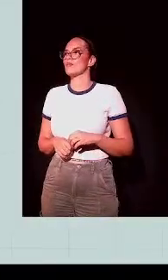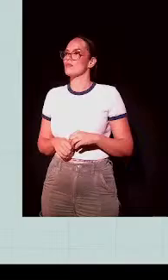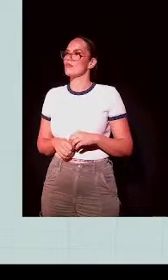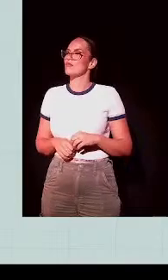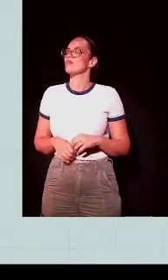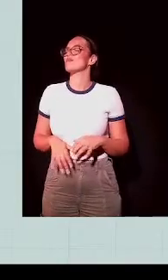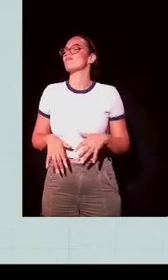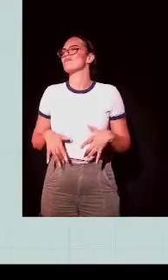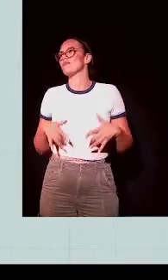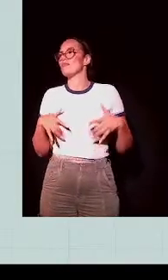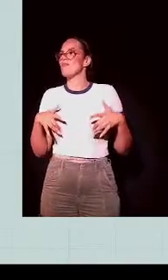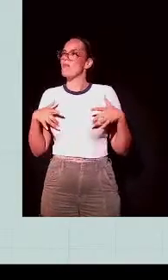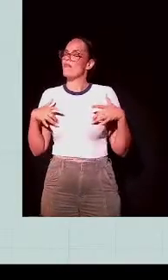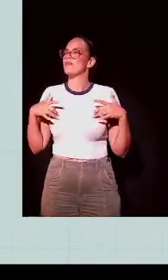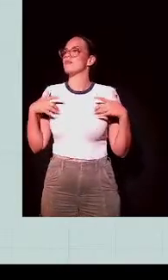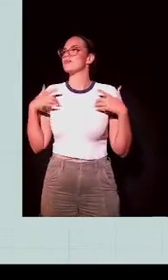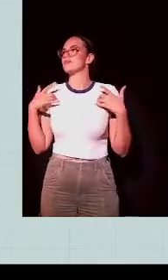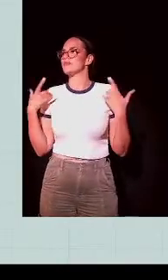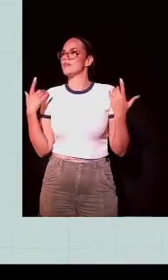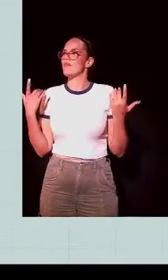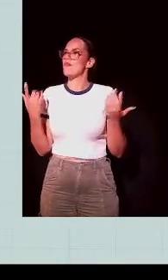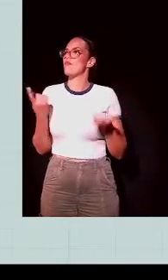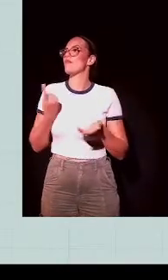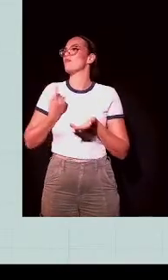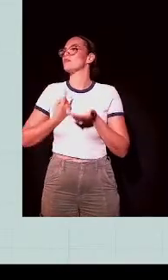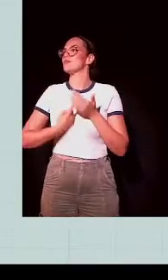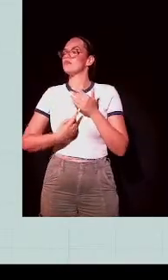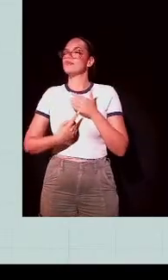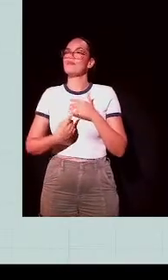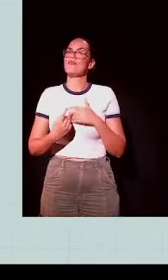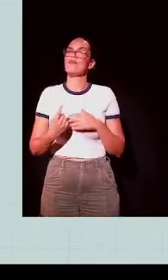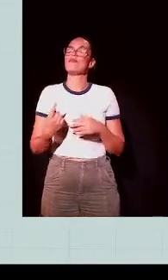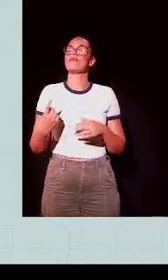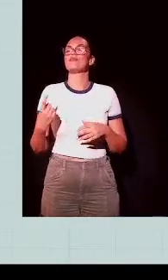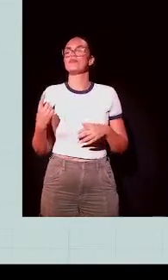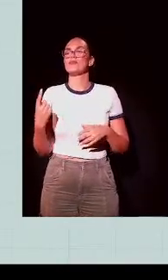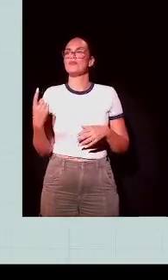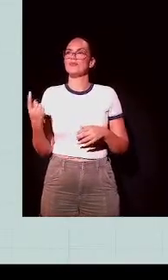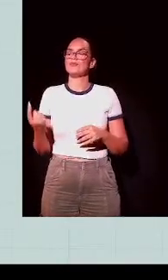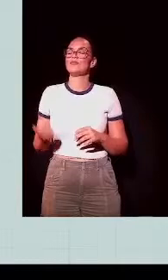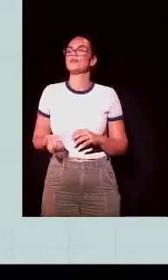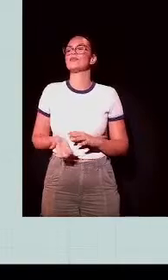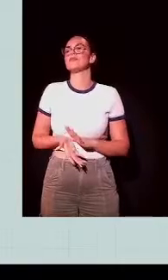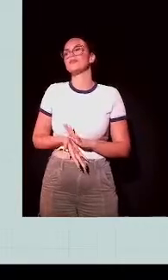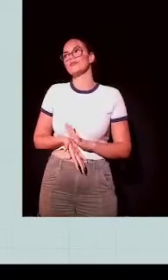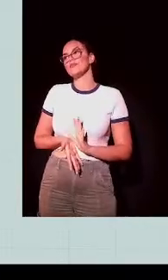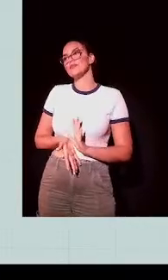I've been feeling so alone.